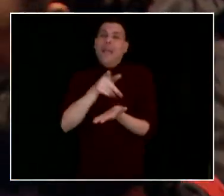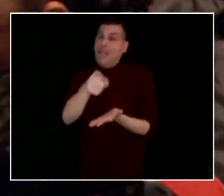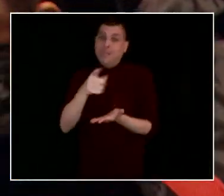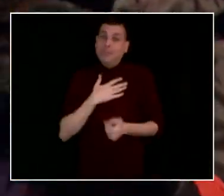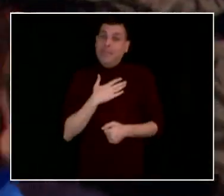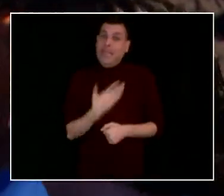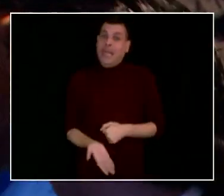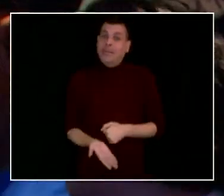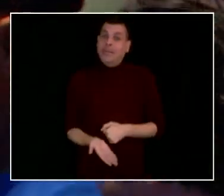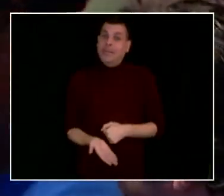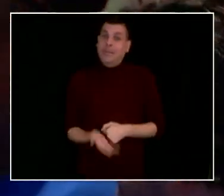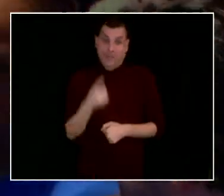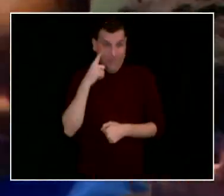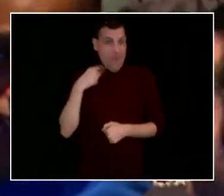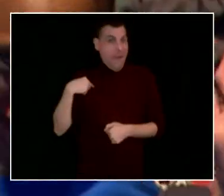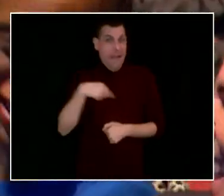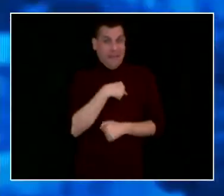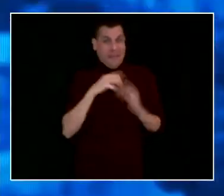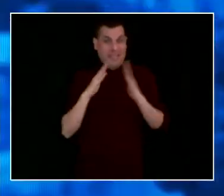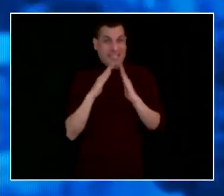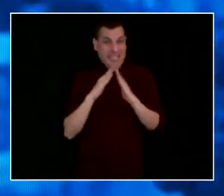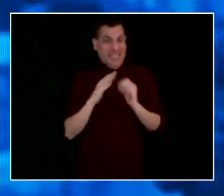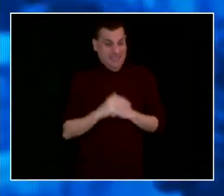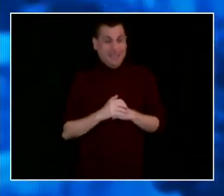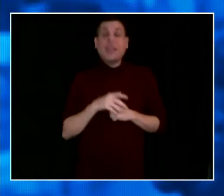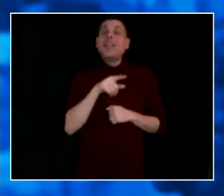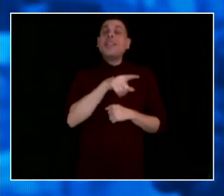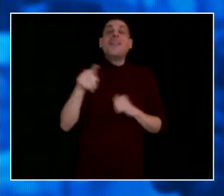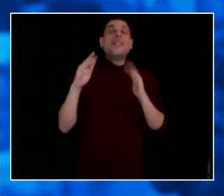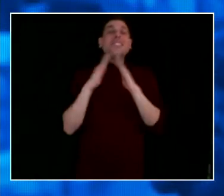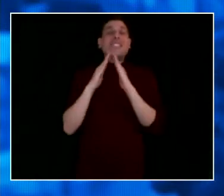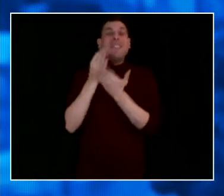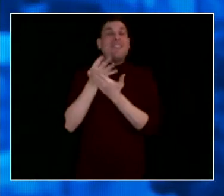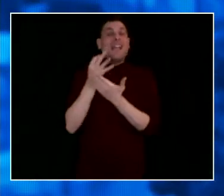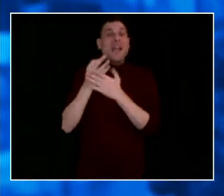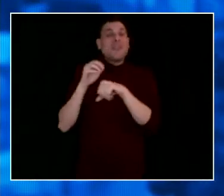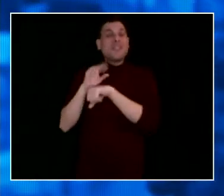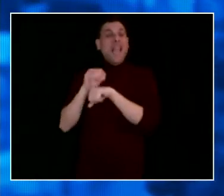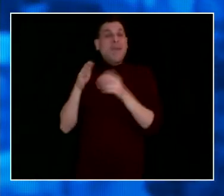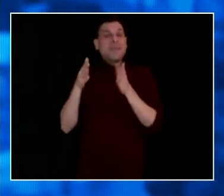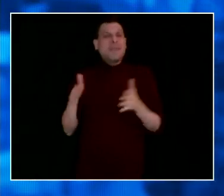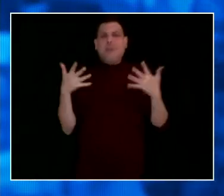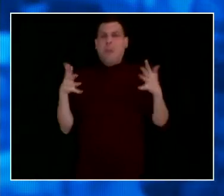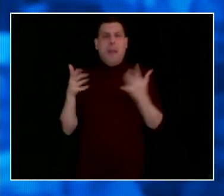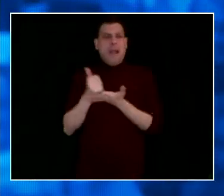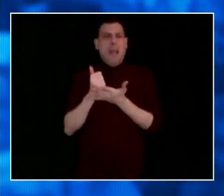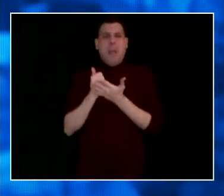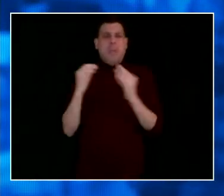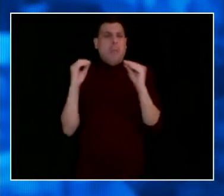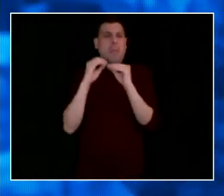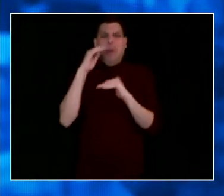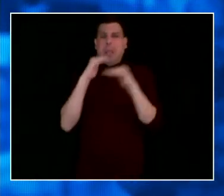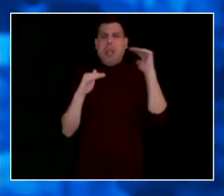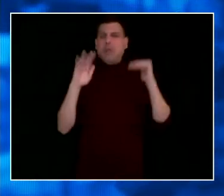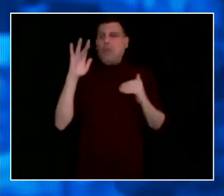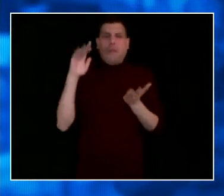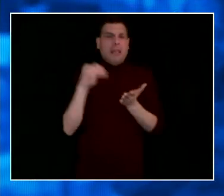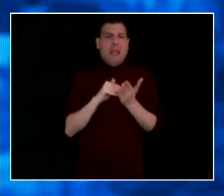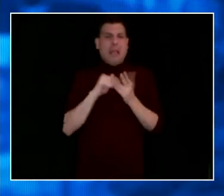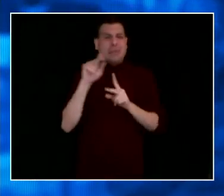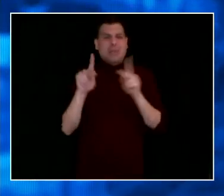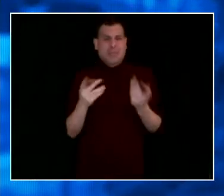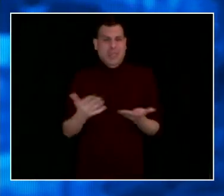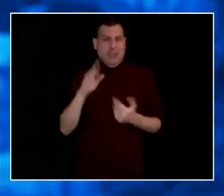Our city's financial counselors have already helped more than 25,000 New Yorkers reduce their